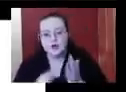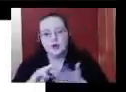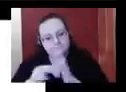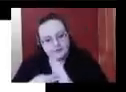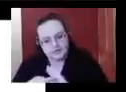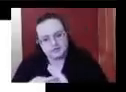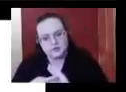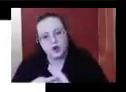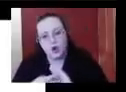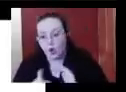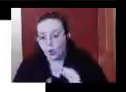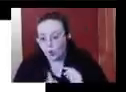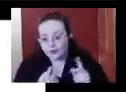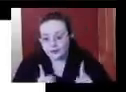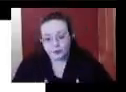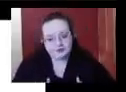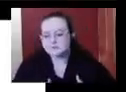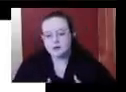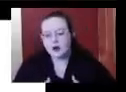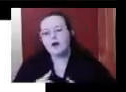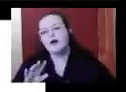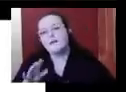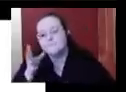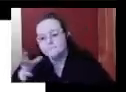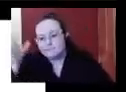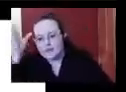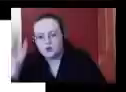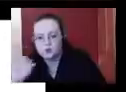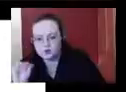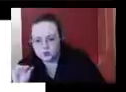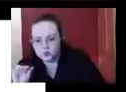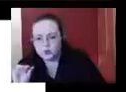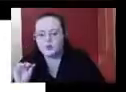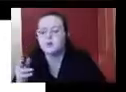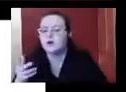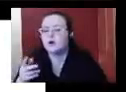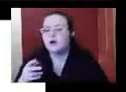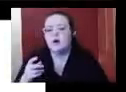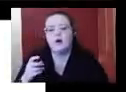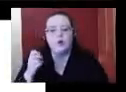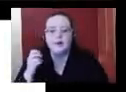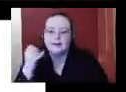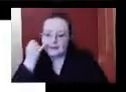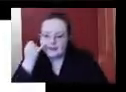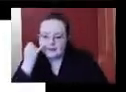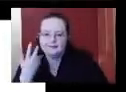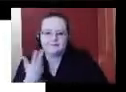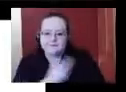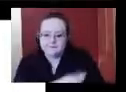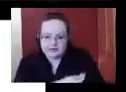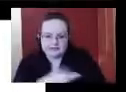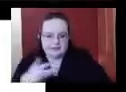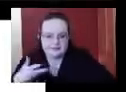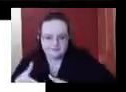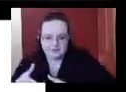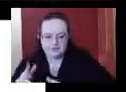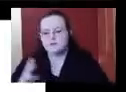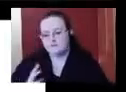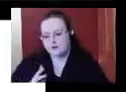entire household must isolate except for individuals who are fully vaccinated or considered to have immunity because they've